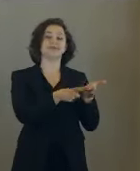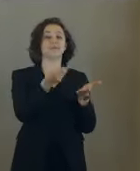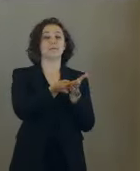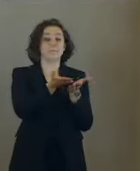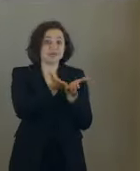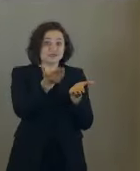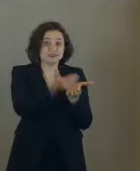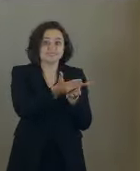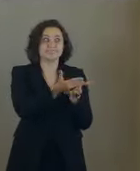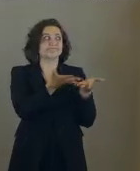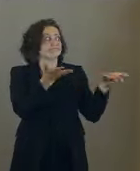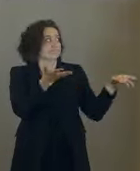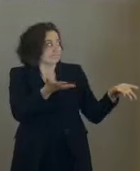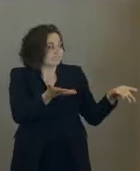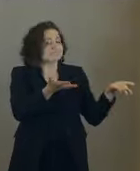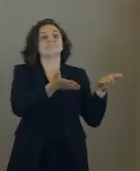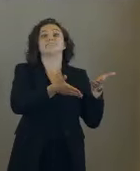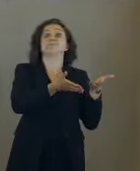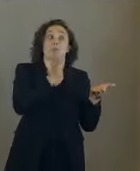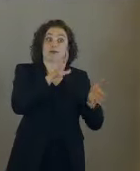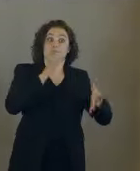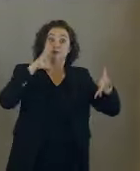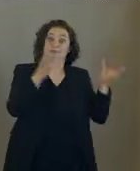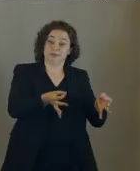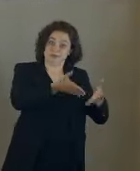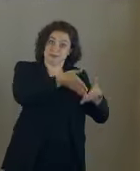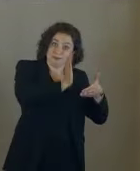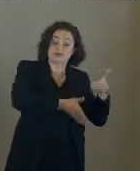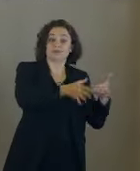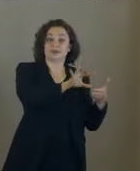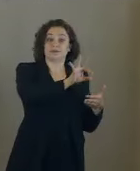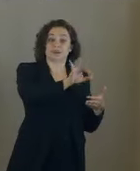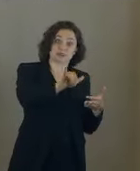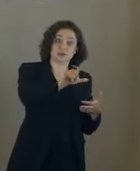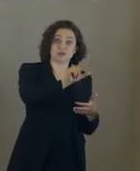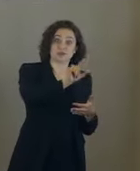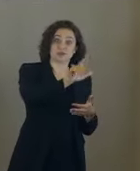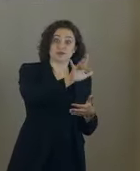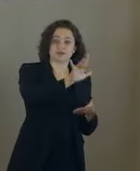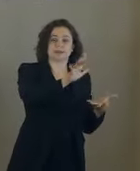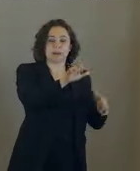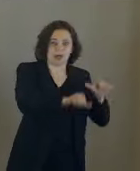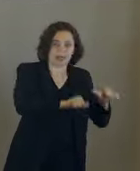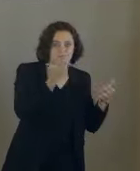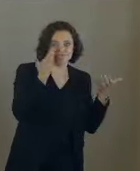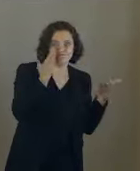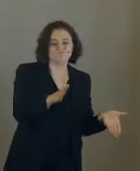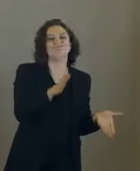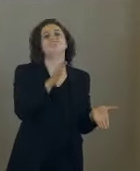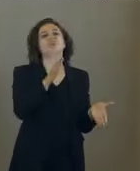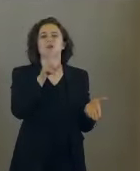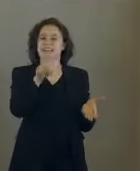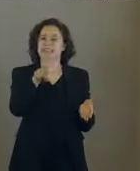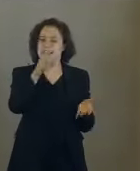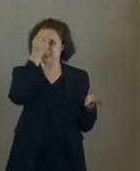know if that's going to be done by the time we get to the end of the fiscal year. And so it's appropriate for us to think about contingencies of what would happen in a partial